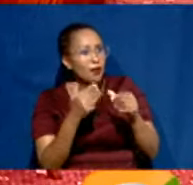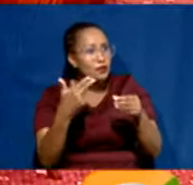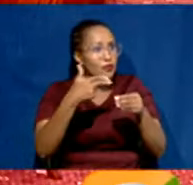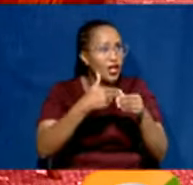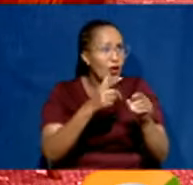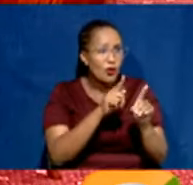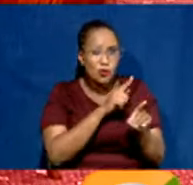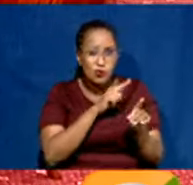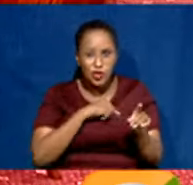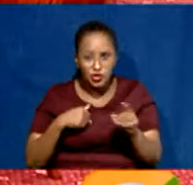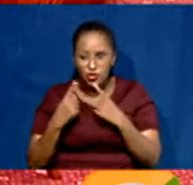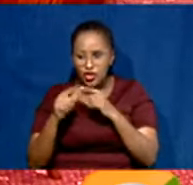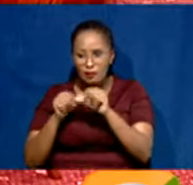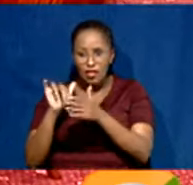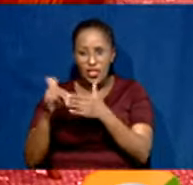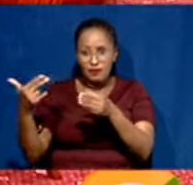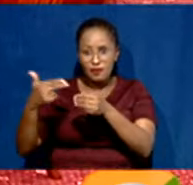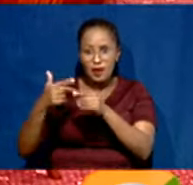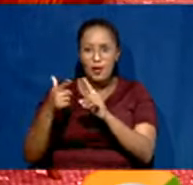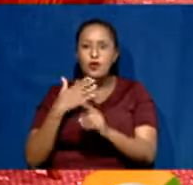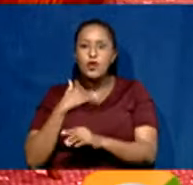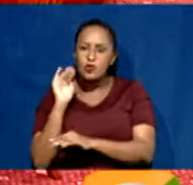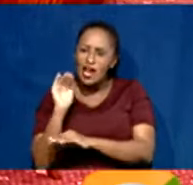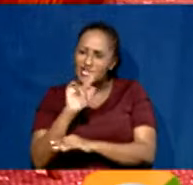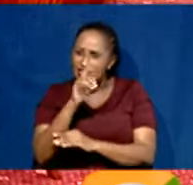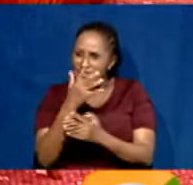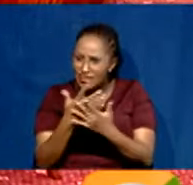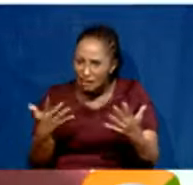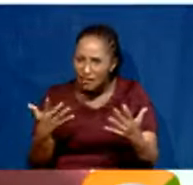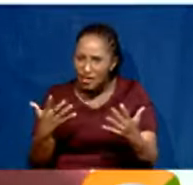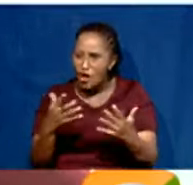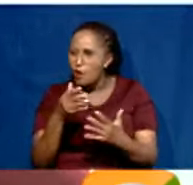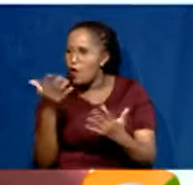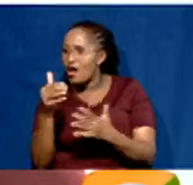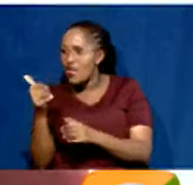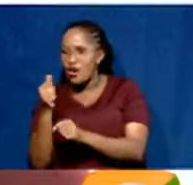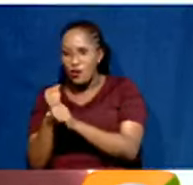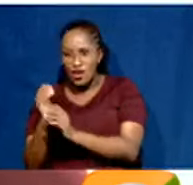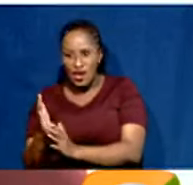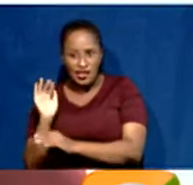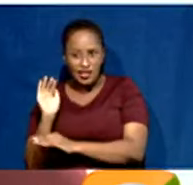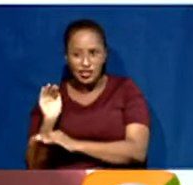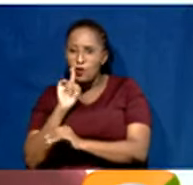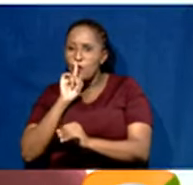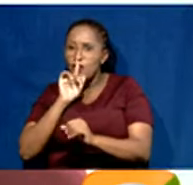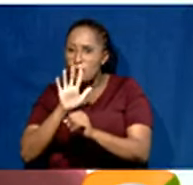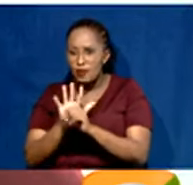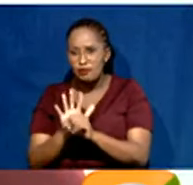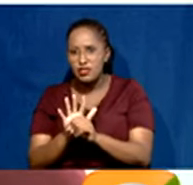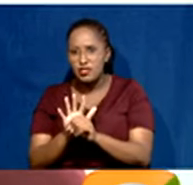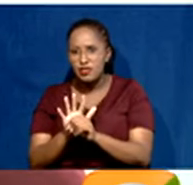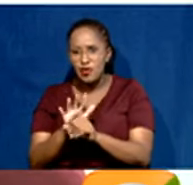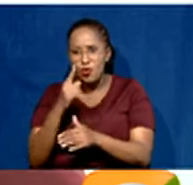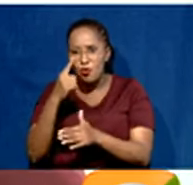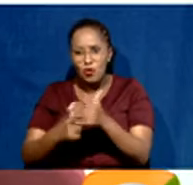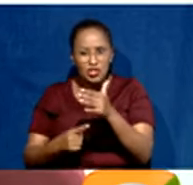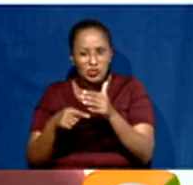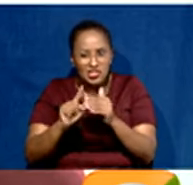We shall get to that, Mr. President, but I want to ask something my colleague Sam asked earlier. So did you promise what you couldn't